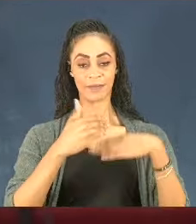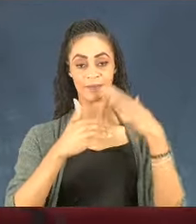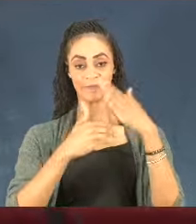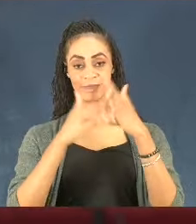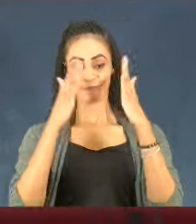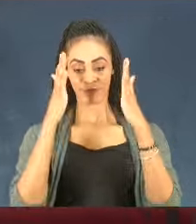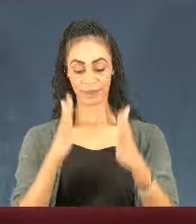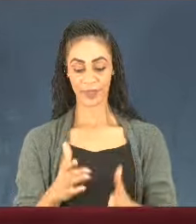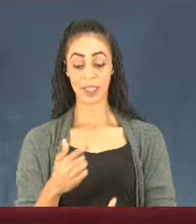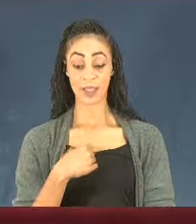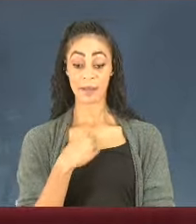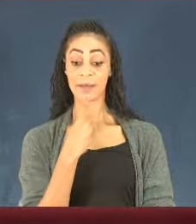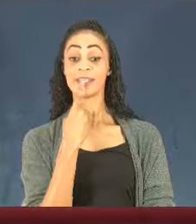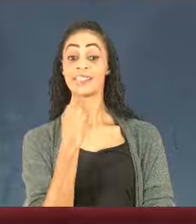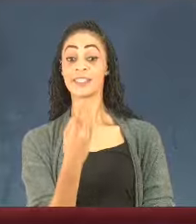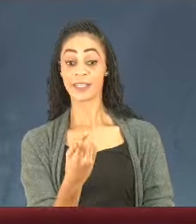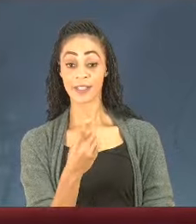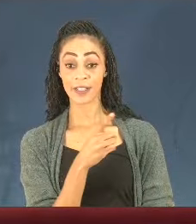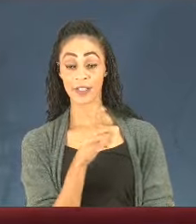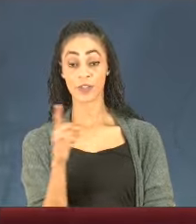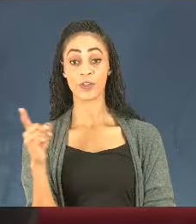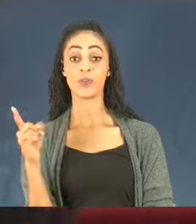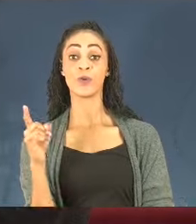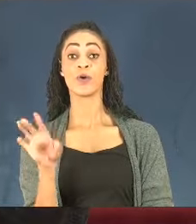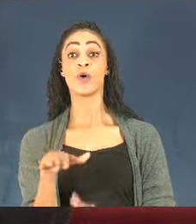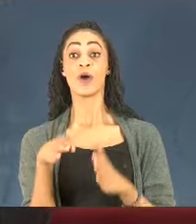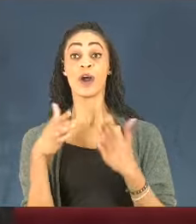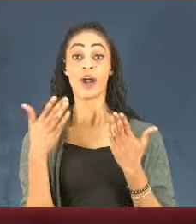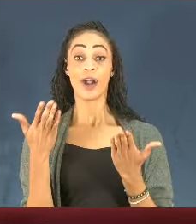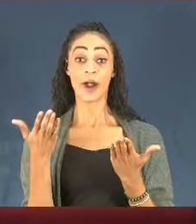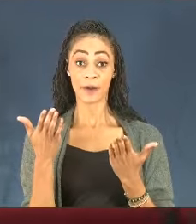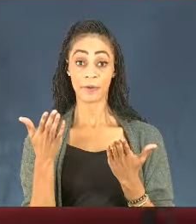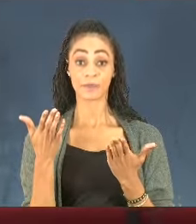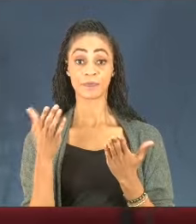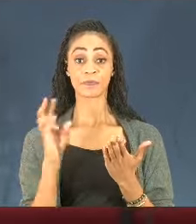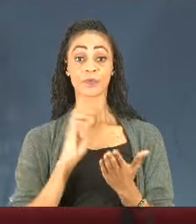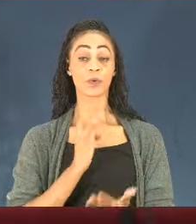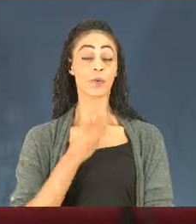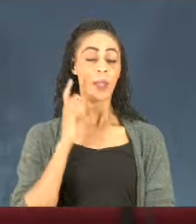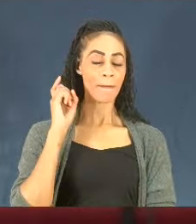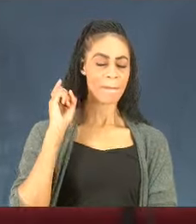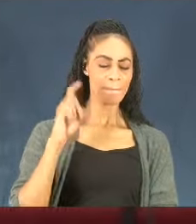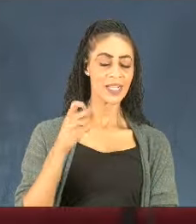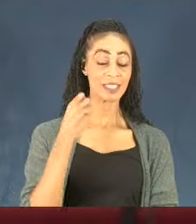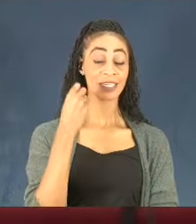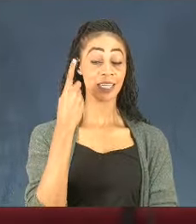we become salt in this creation is by learning to see our jobs and our career